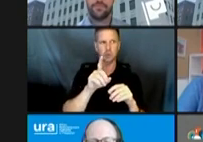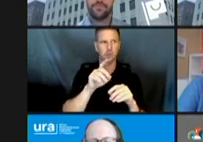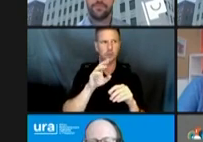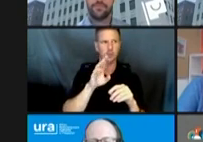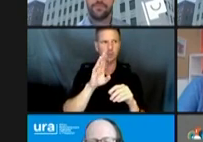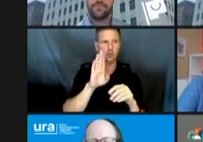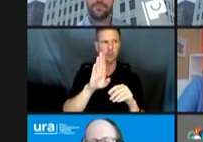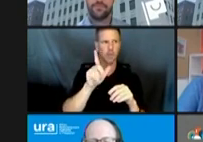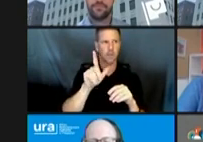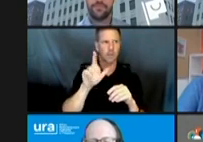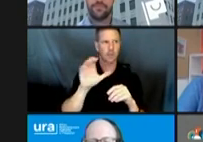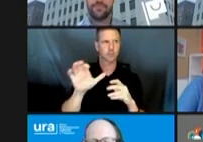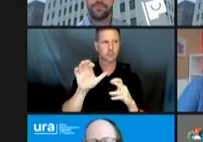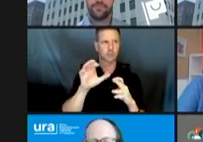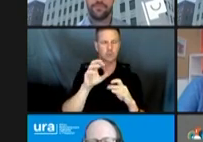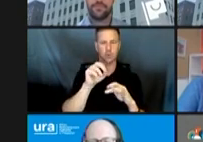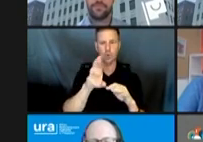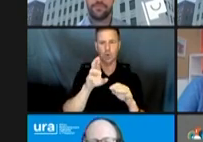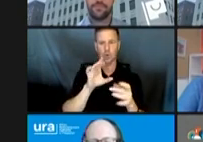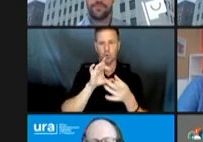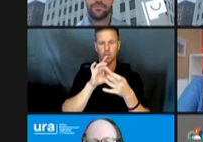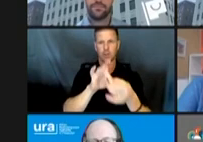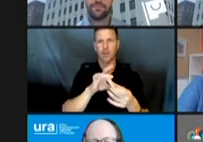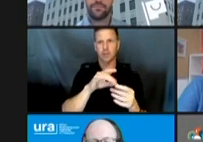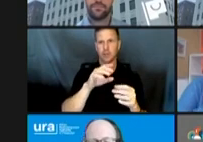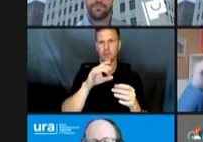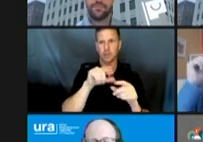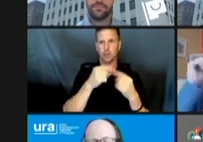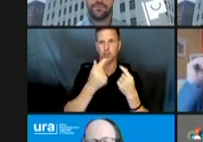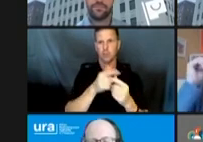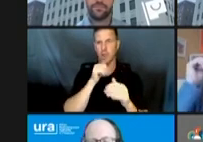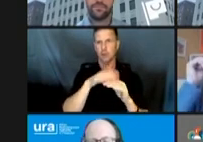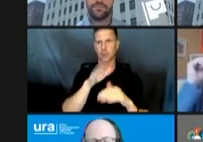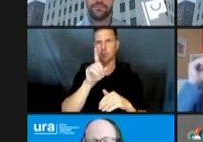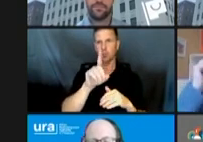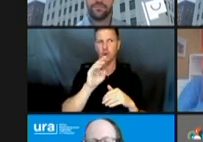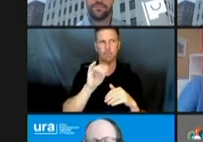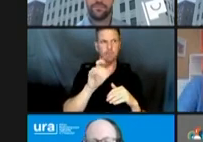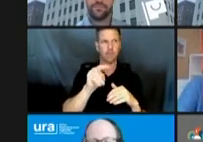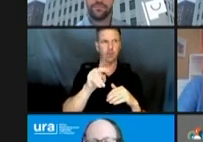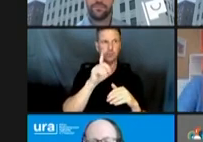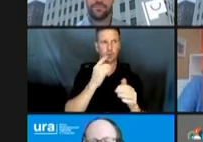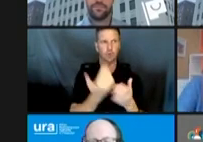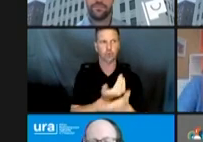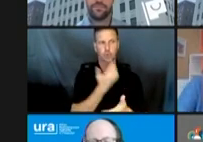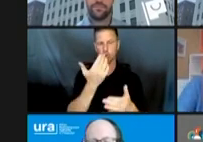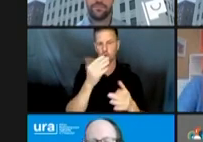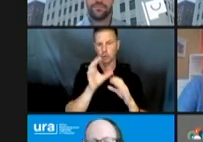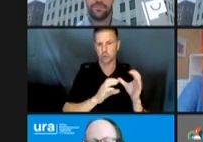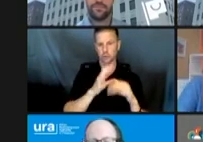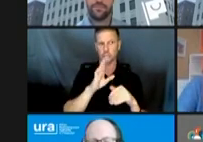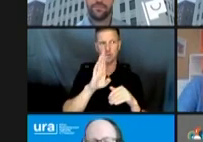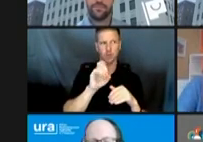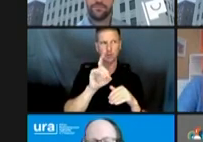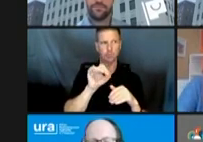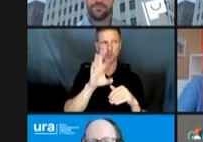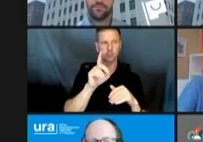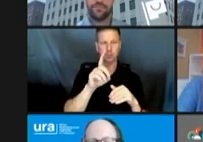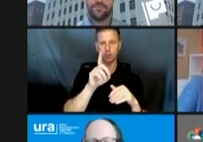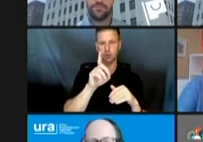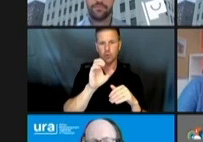LLC, or a related entity in an amount not to exceed $1 million for the new construction of Bedford Dwellings Phase